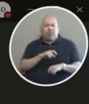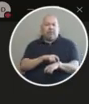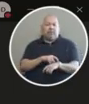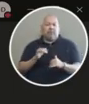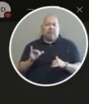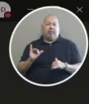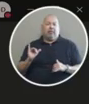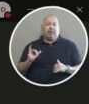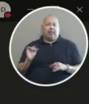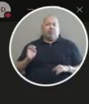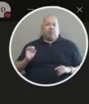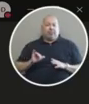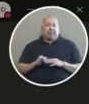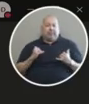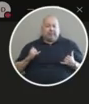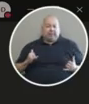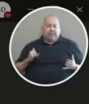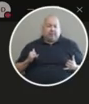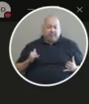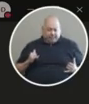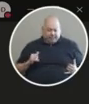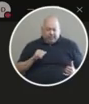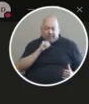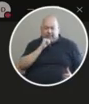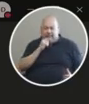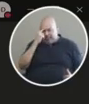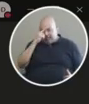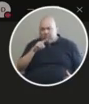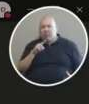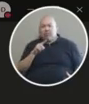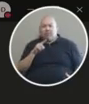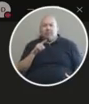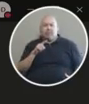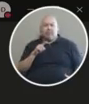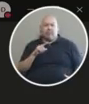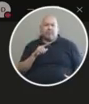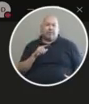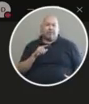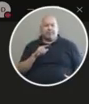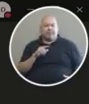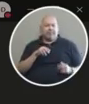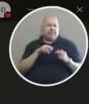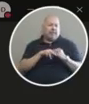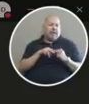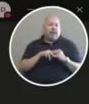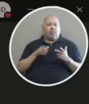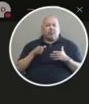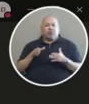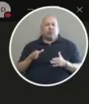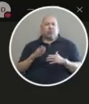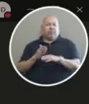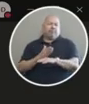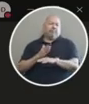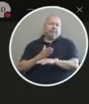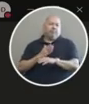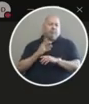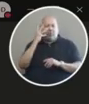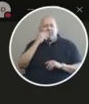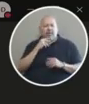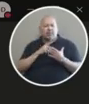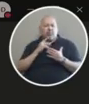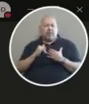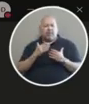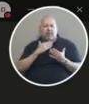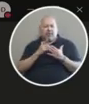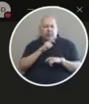like emergencies like we have now, not for highway and street beautification projects. Thank you for